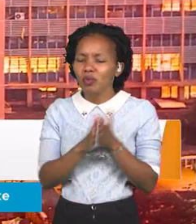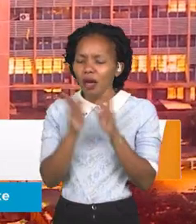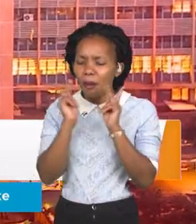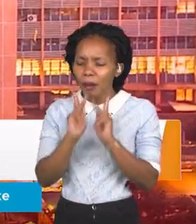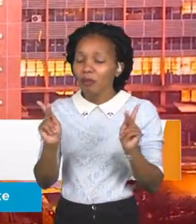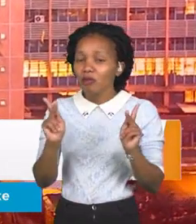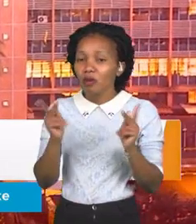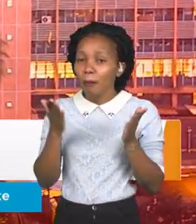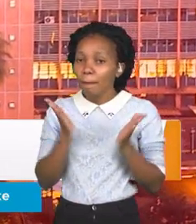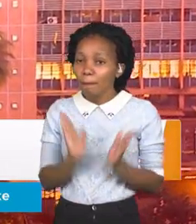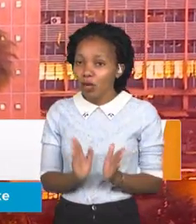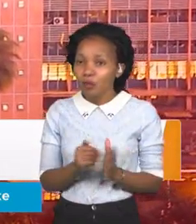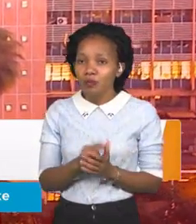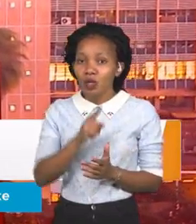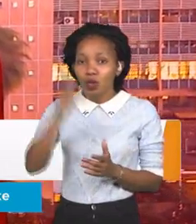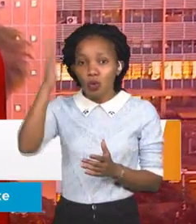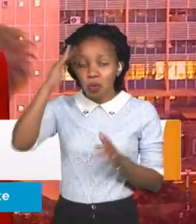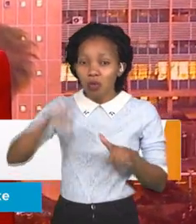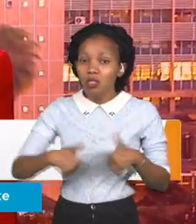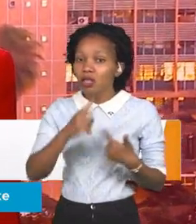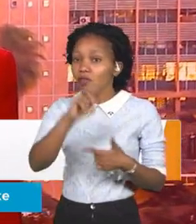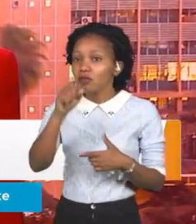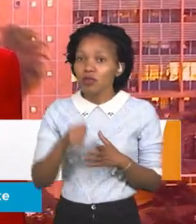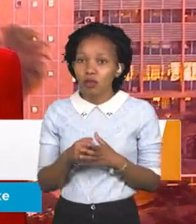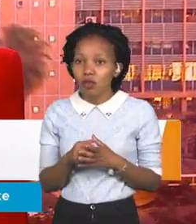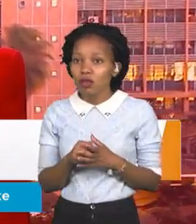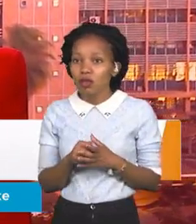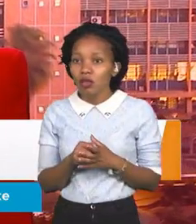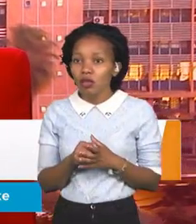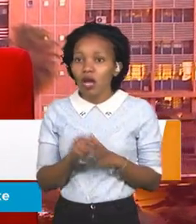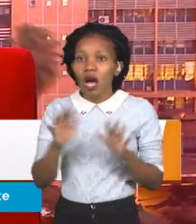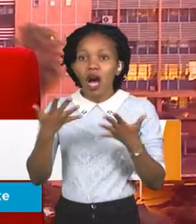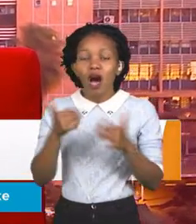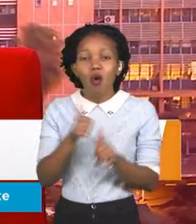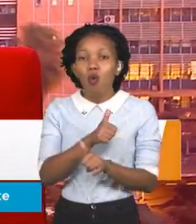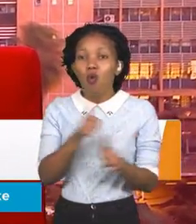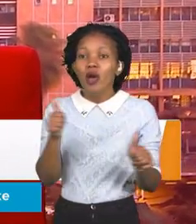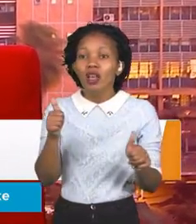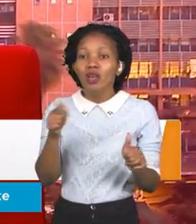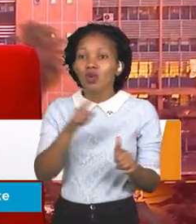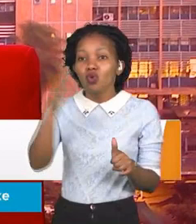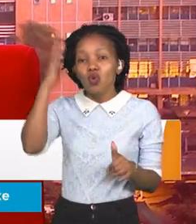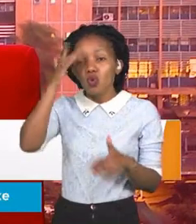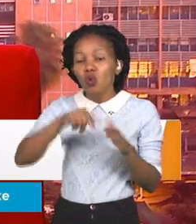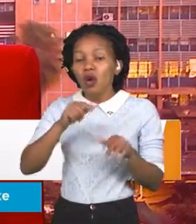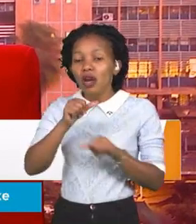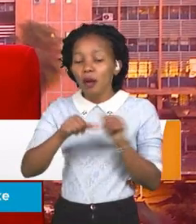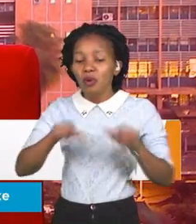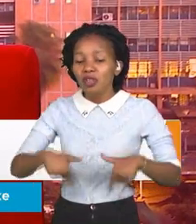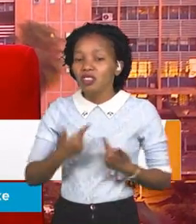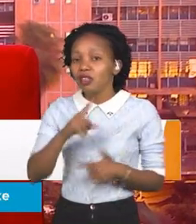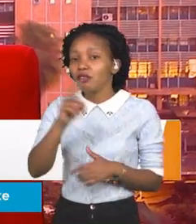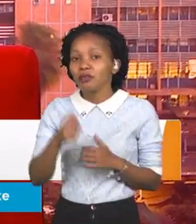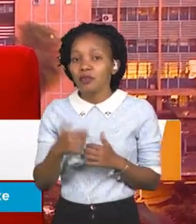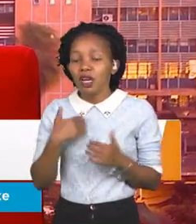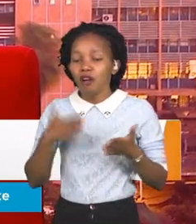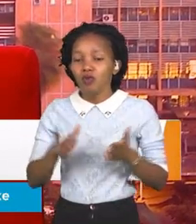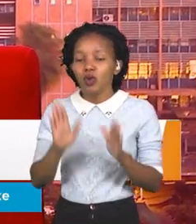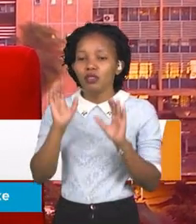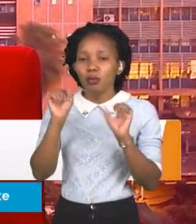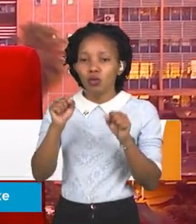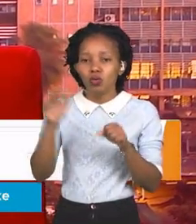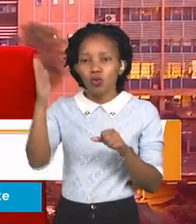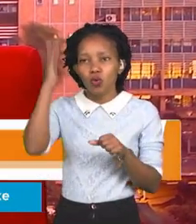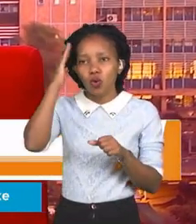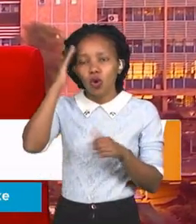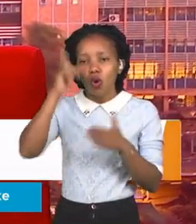back with, do you know yourself? How well do you know yourself? What do you know about yourself? And there are very many ways you can find out about